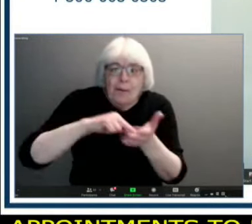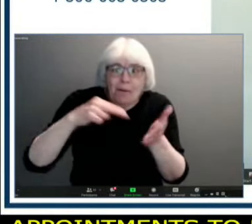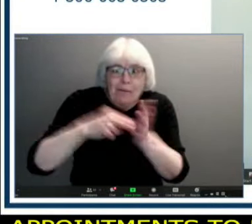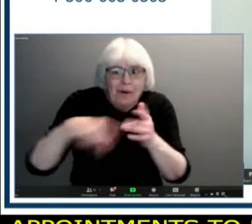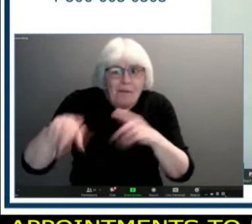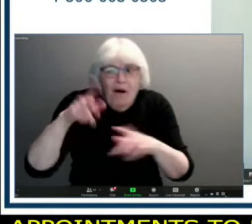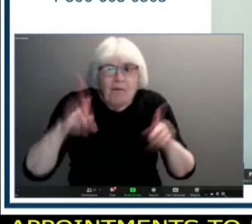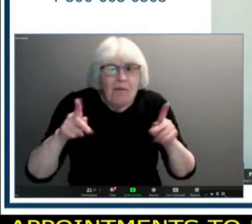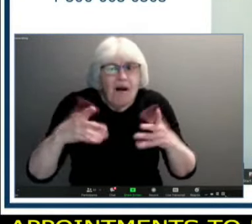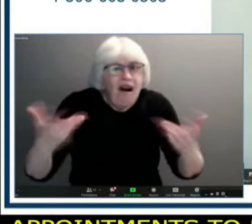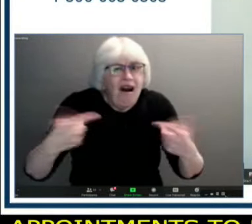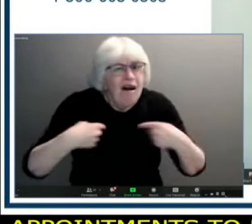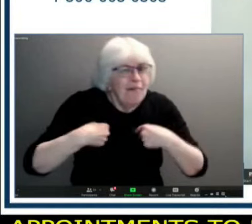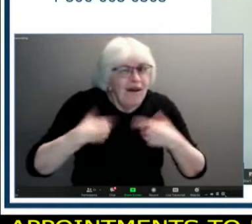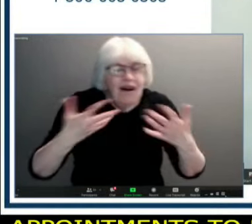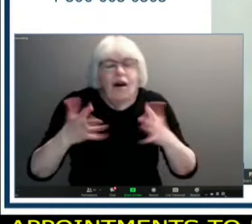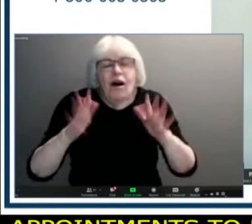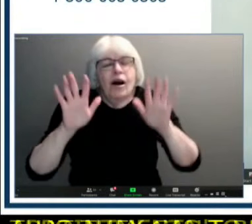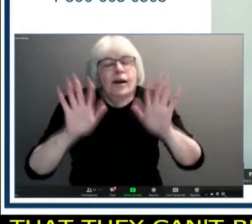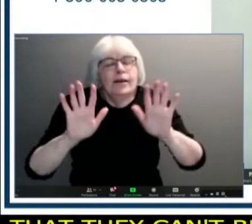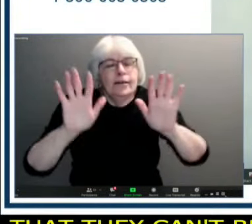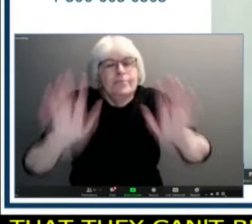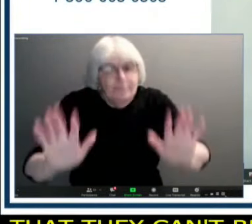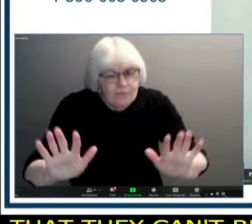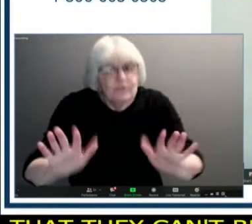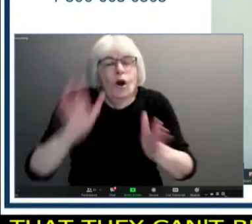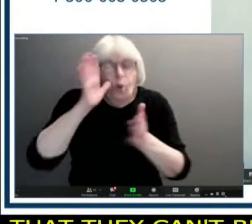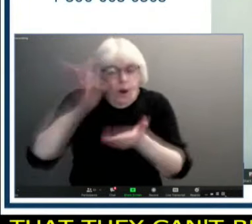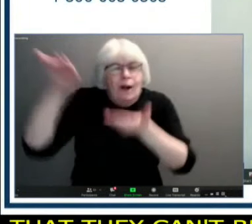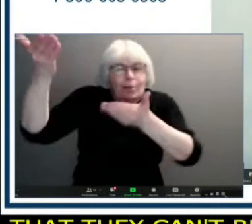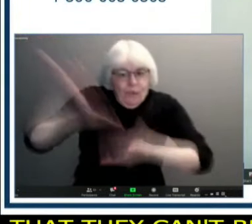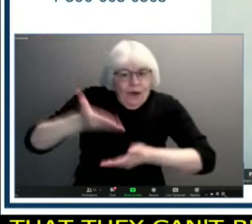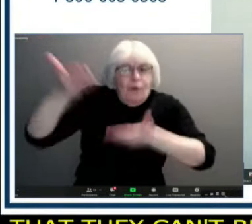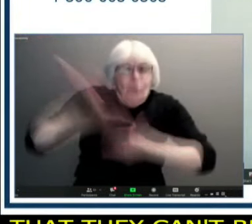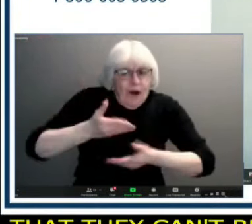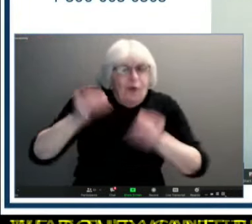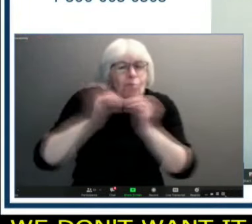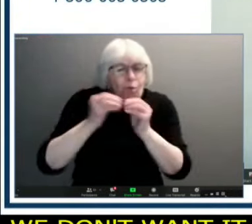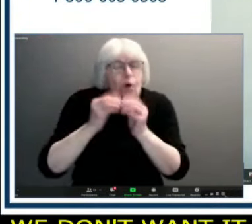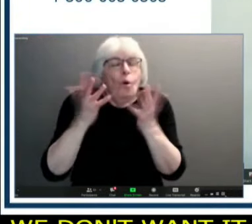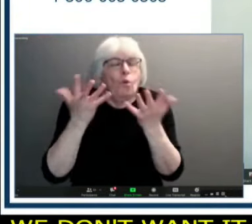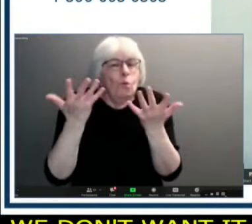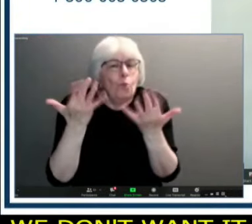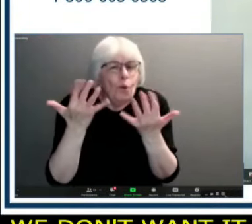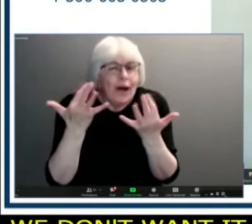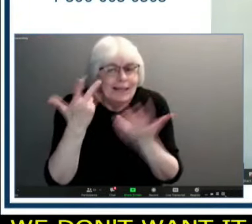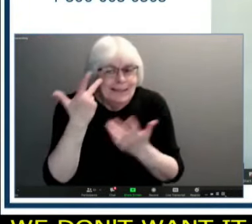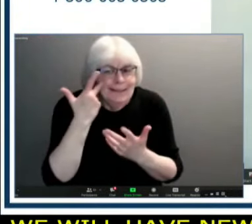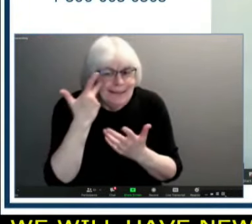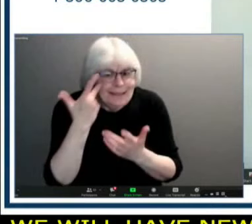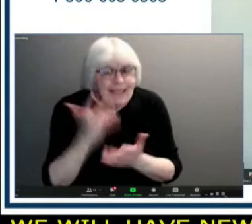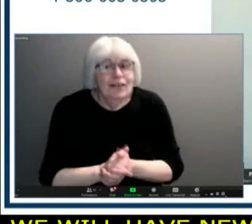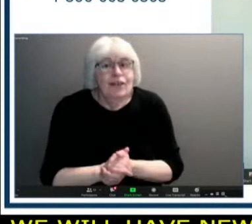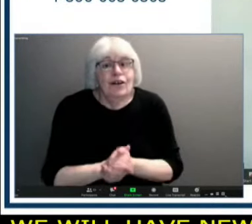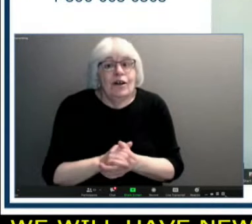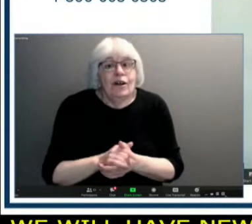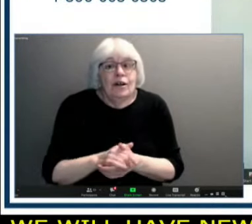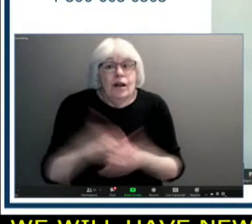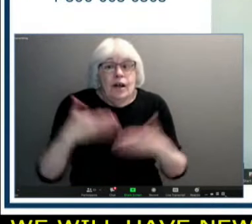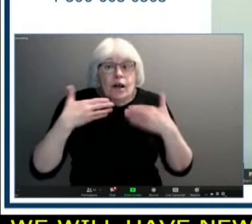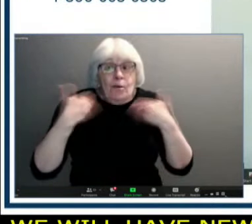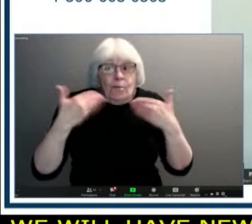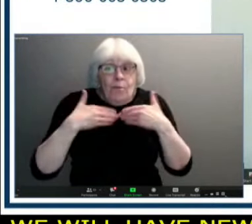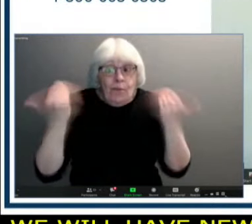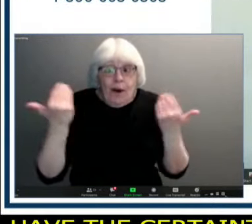new appointments opening as soon as we have the certainty over the supply. Minister Thompson spoke with the federal minister